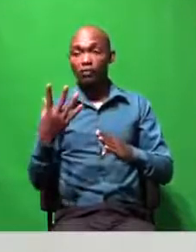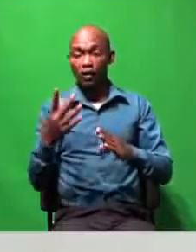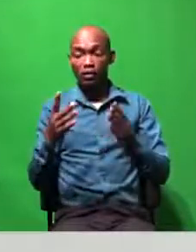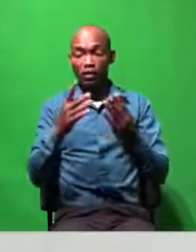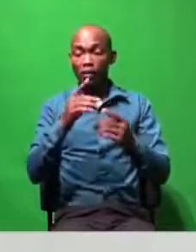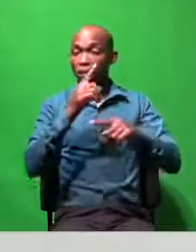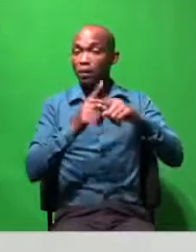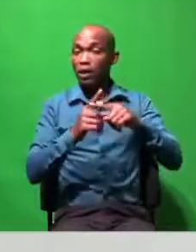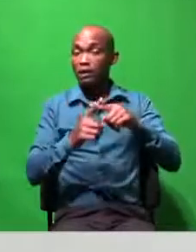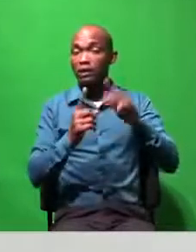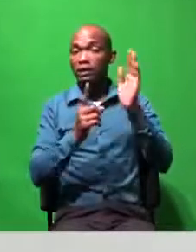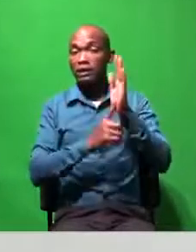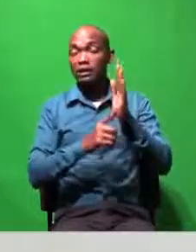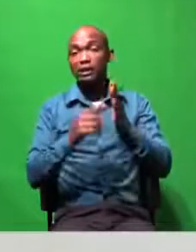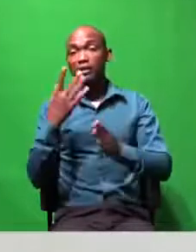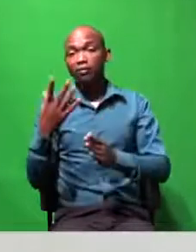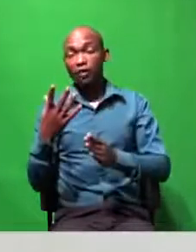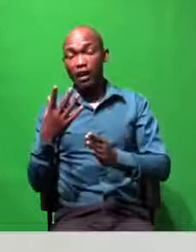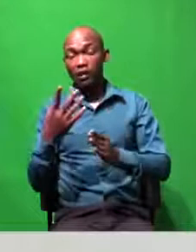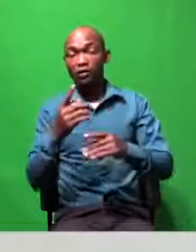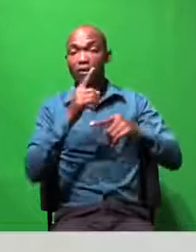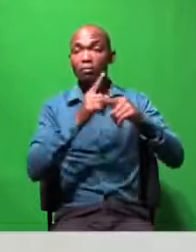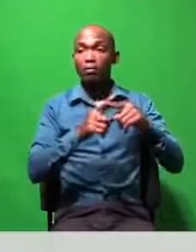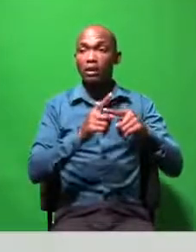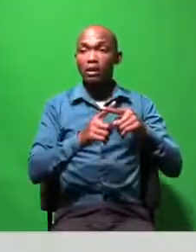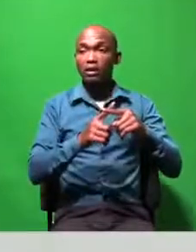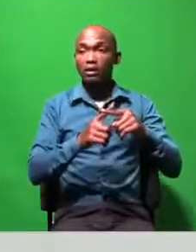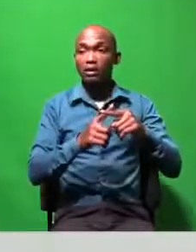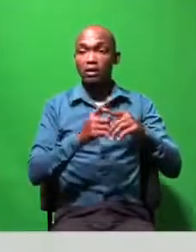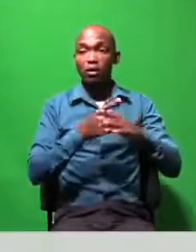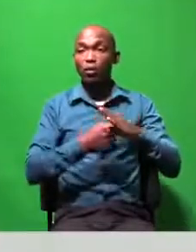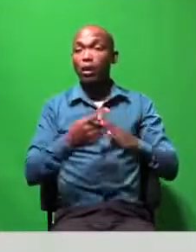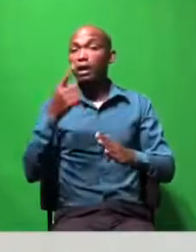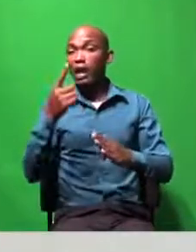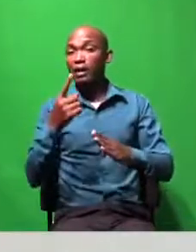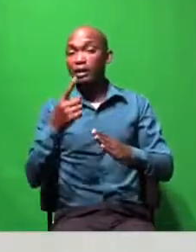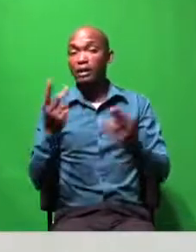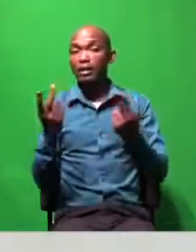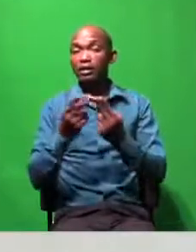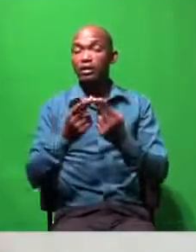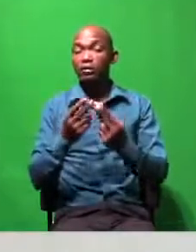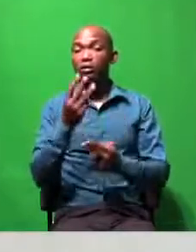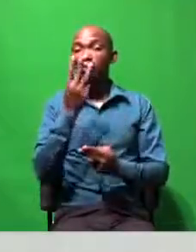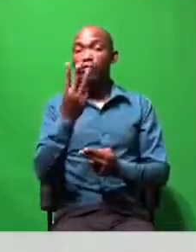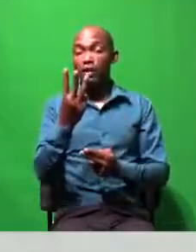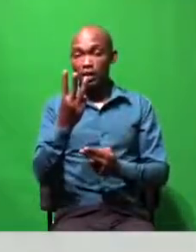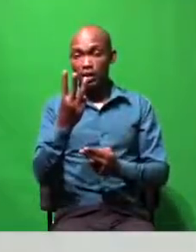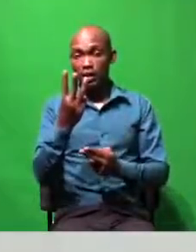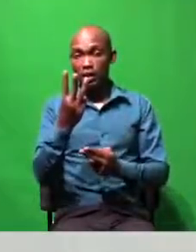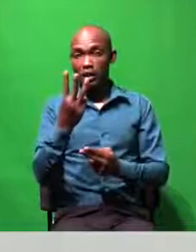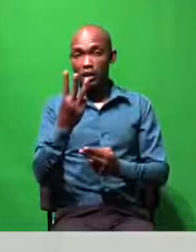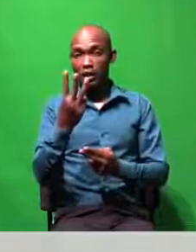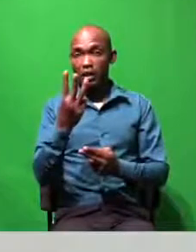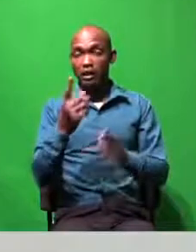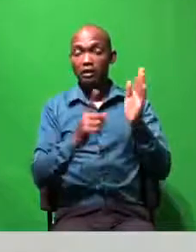plus 100 is equal to 360 degrees.